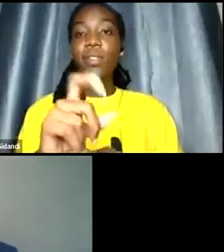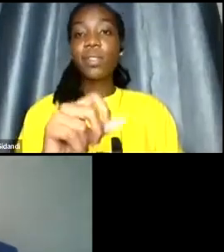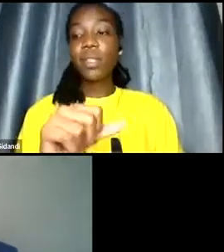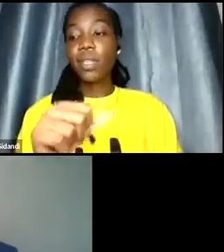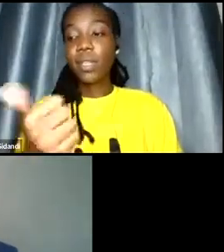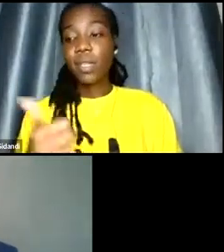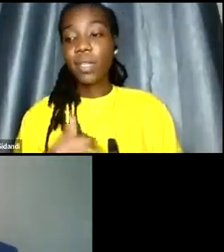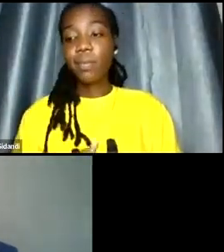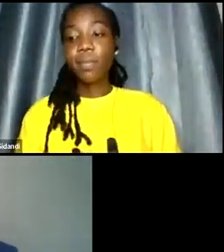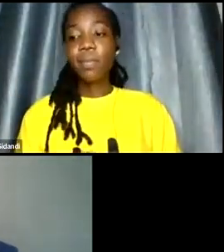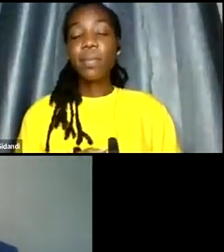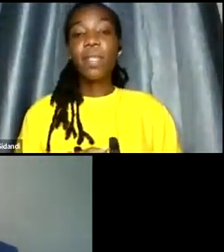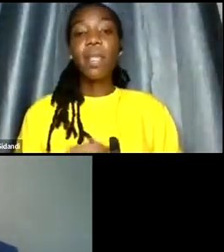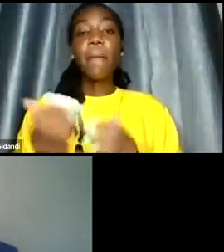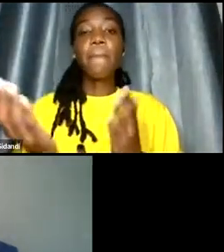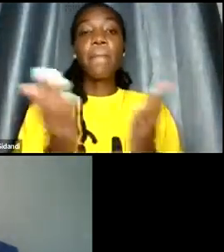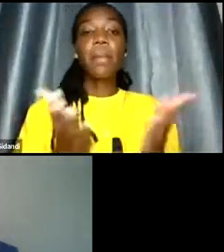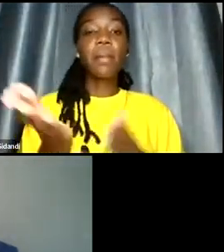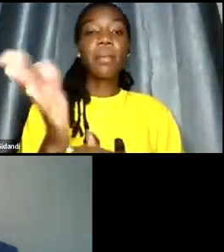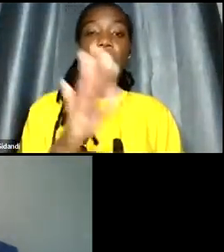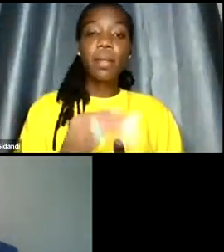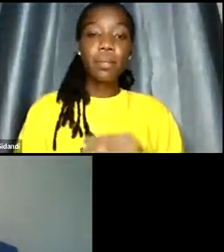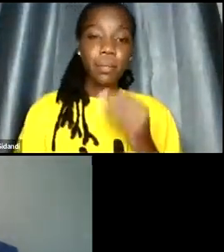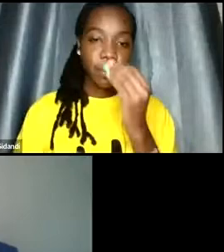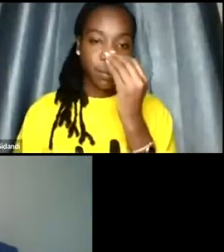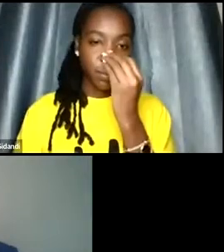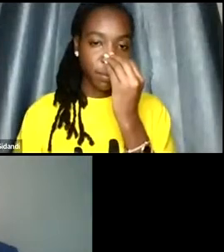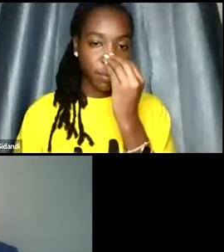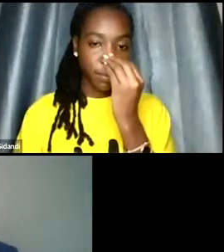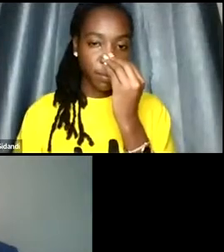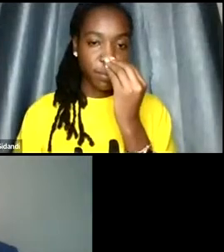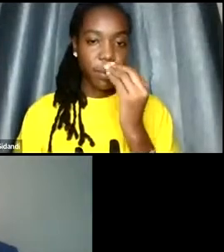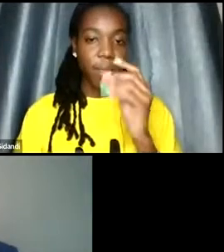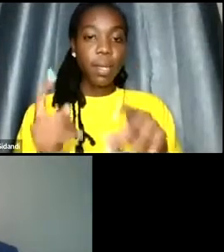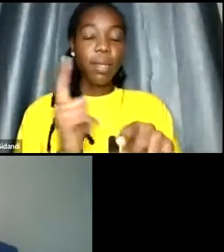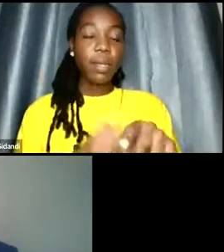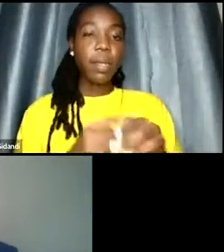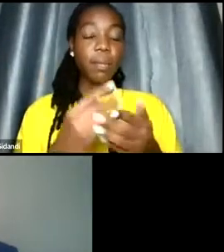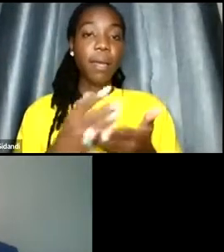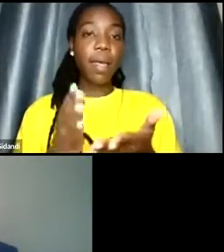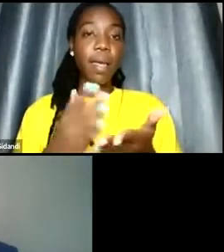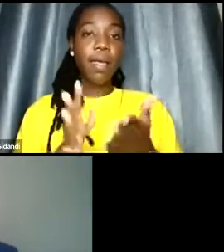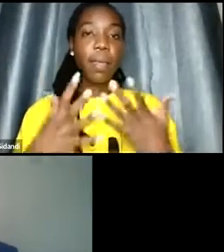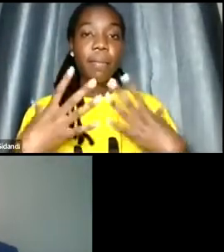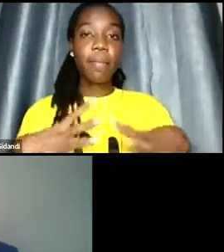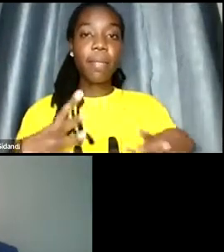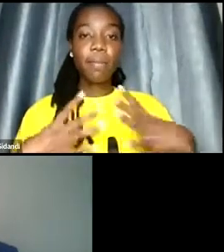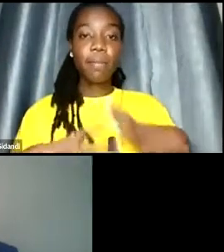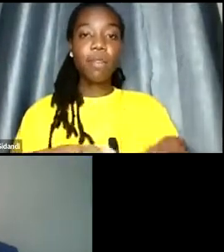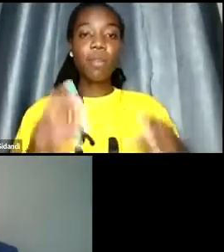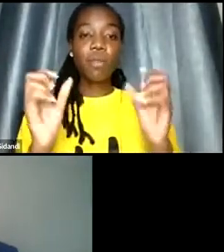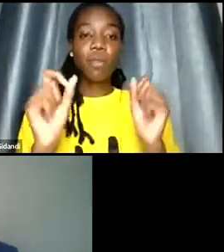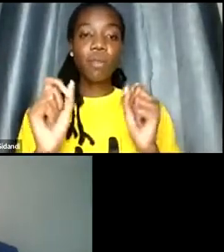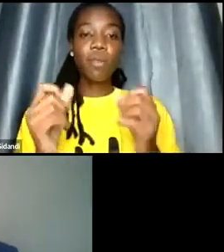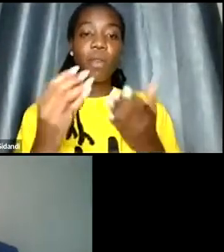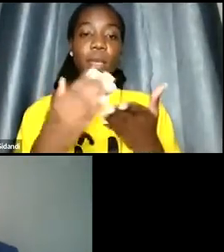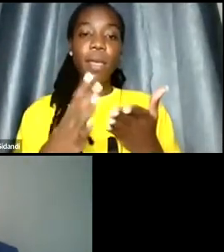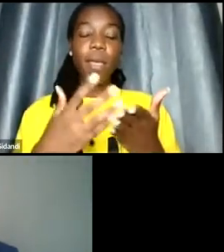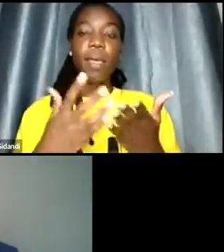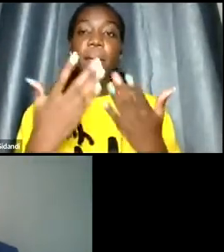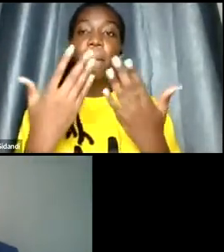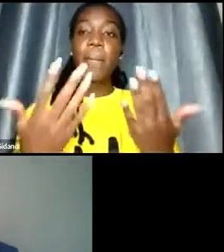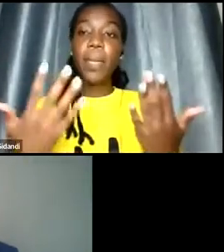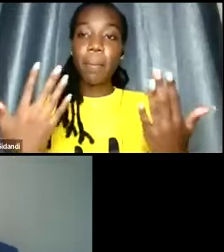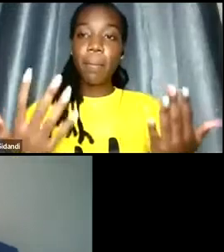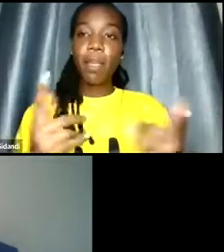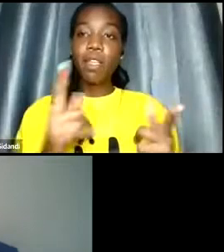maybe bring you back. You see, when you are hiring people, we might hire the papers. So maybe if you have